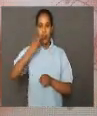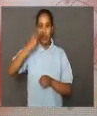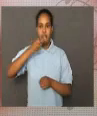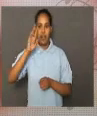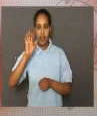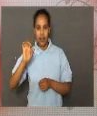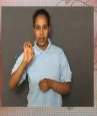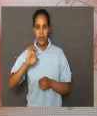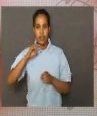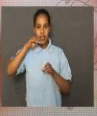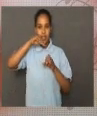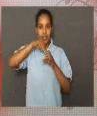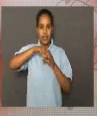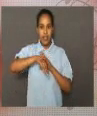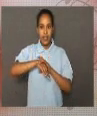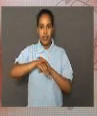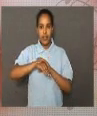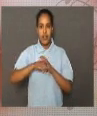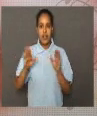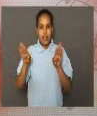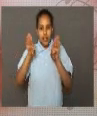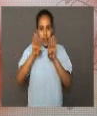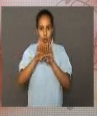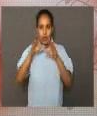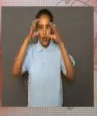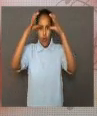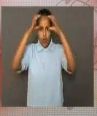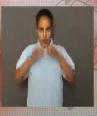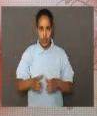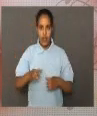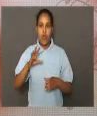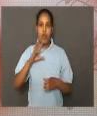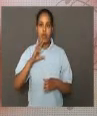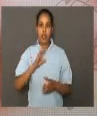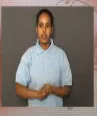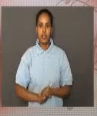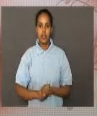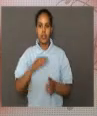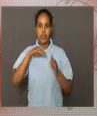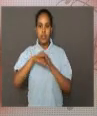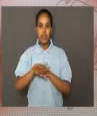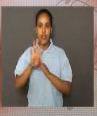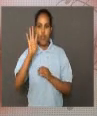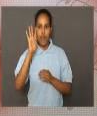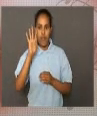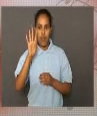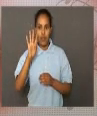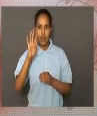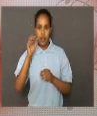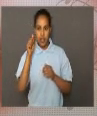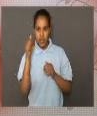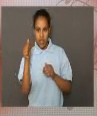helium inside an enclosed container of water is 4